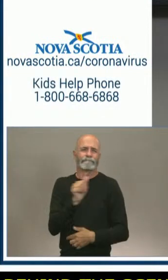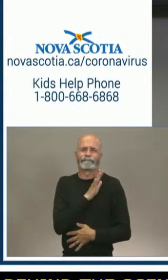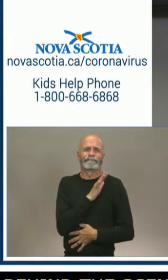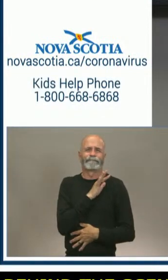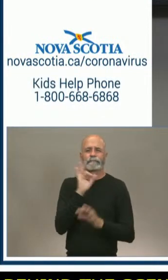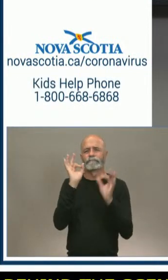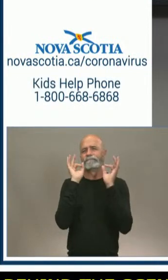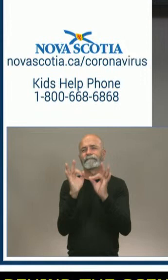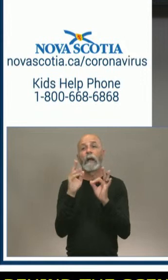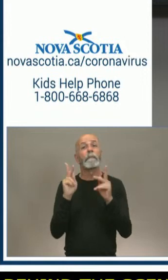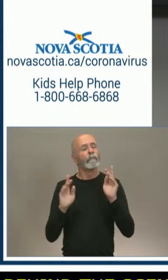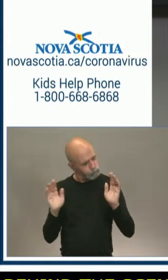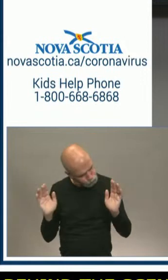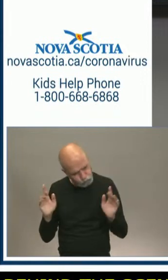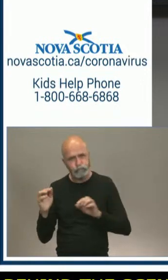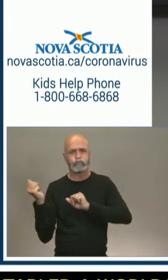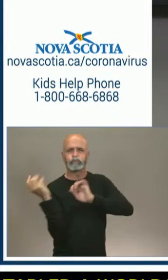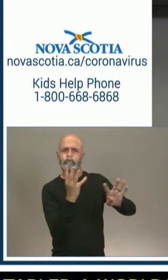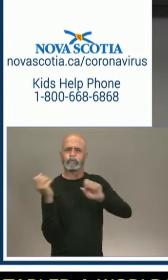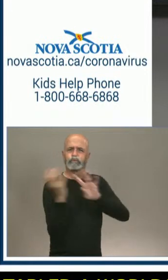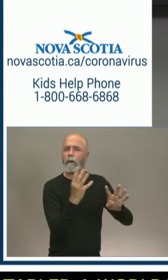their willingness to get tested.